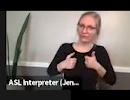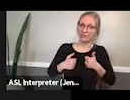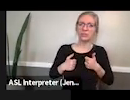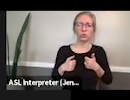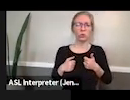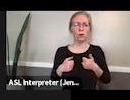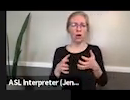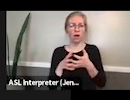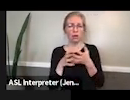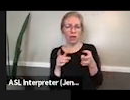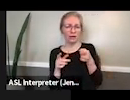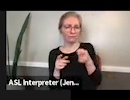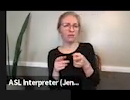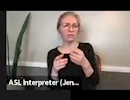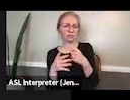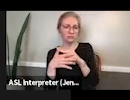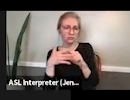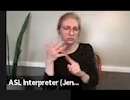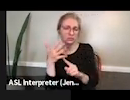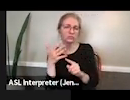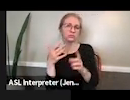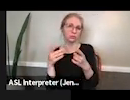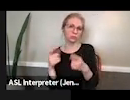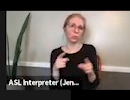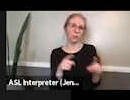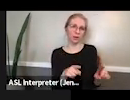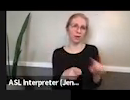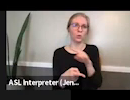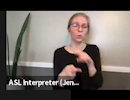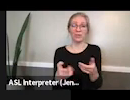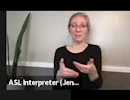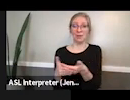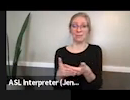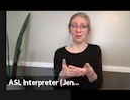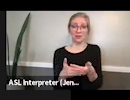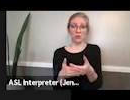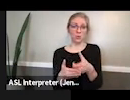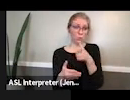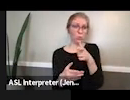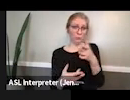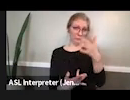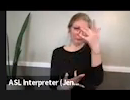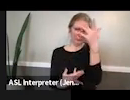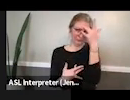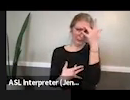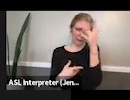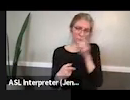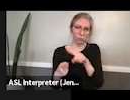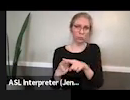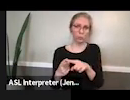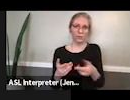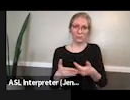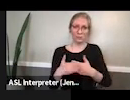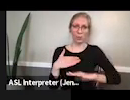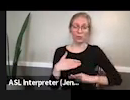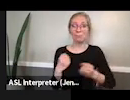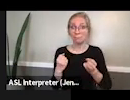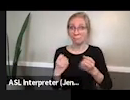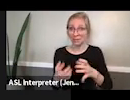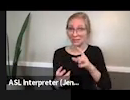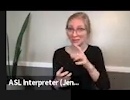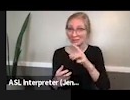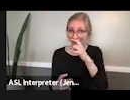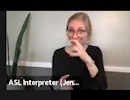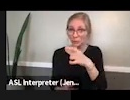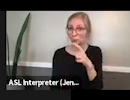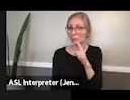going on when babies who are very, very ill at birth, and lots of kids with deafblindness are. We'll look